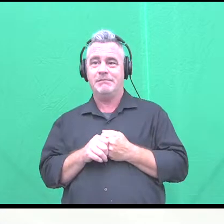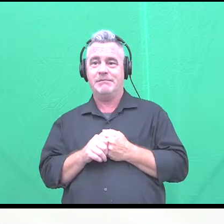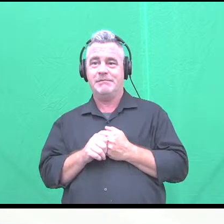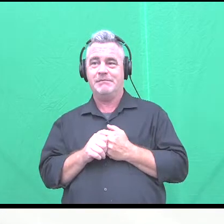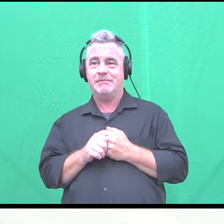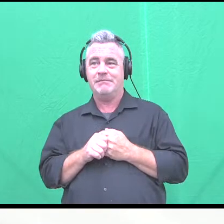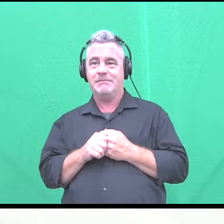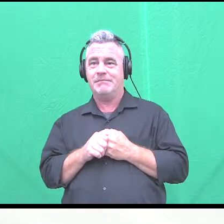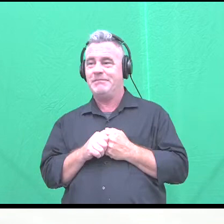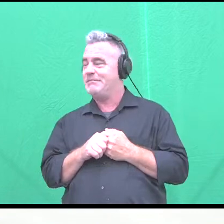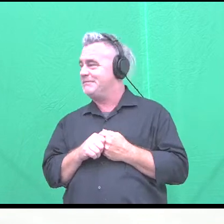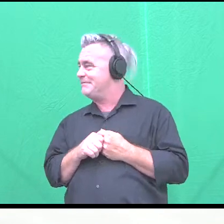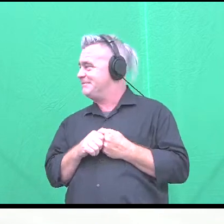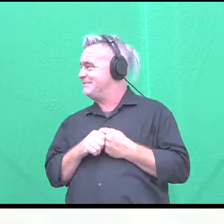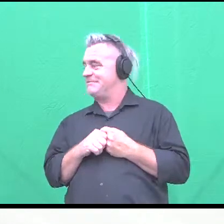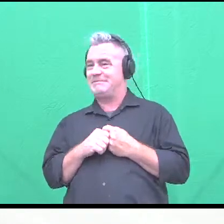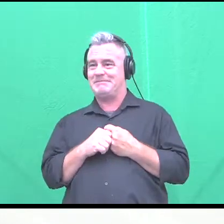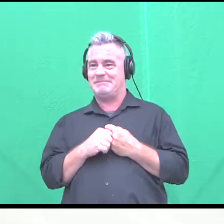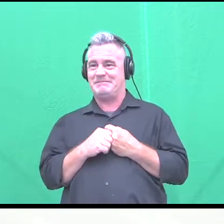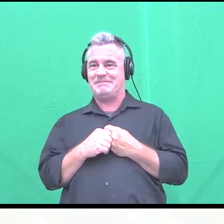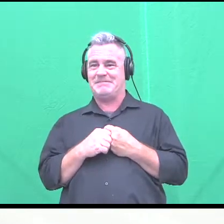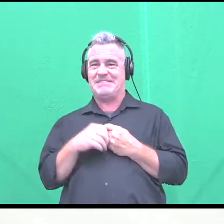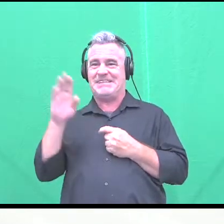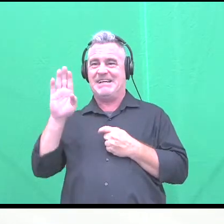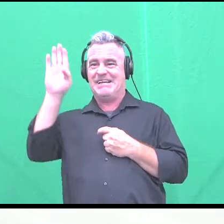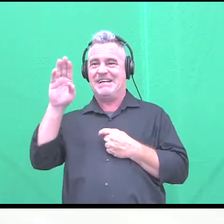Can I get a motion?